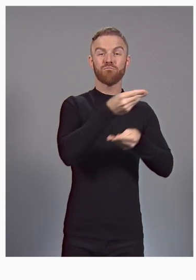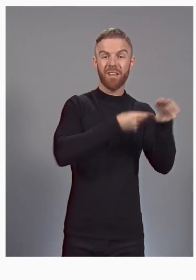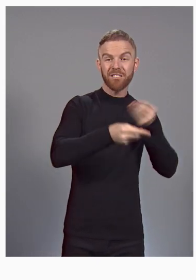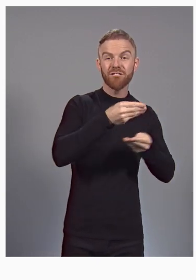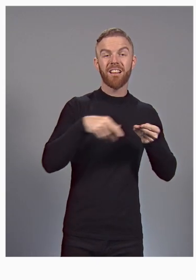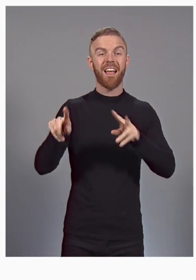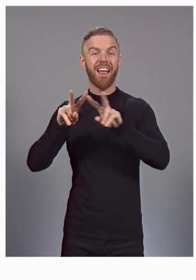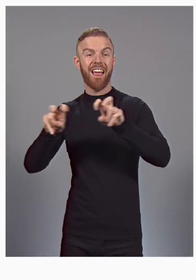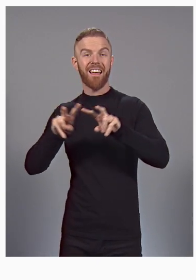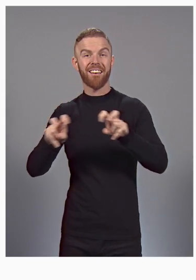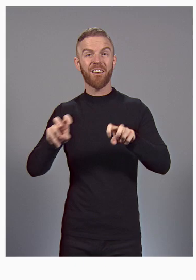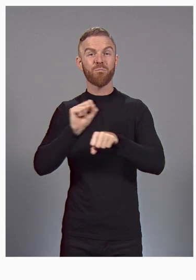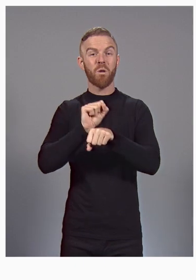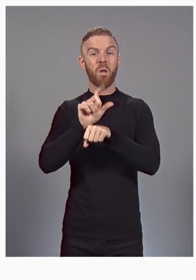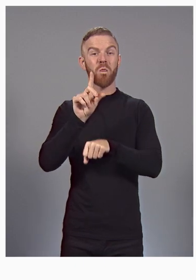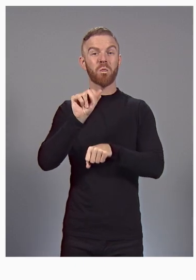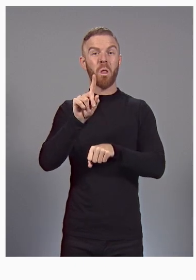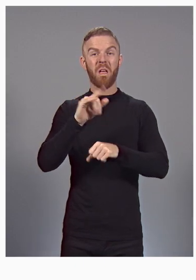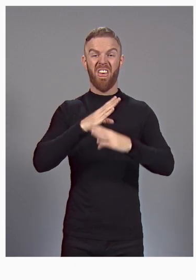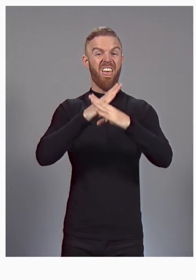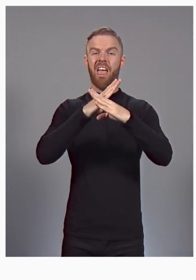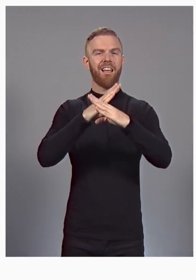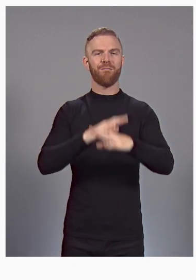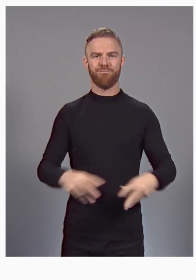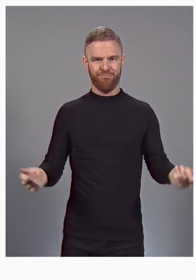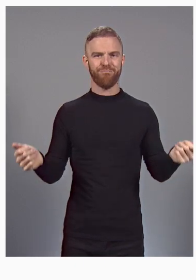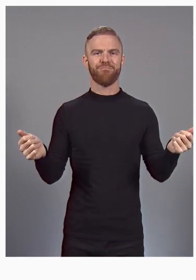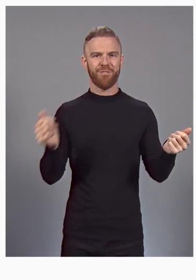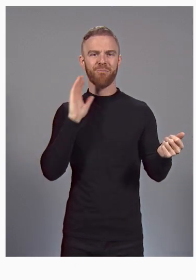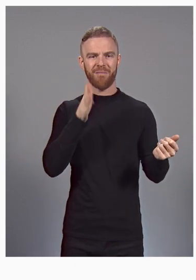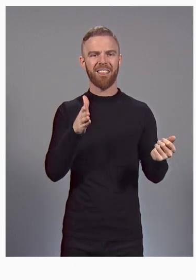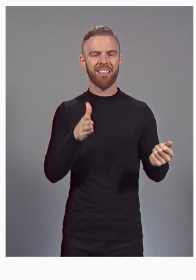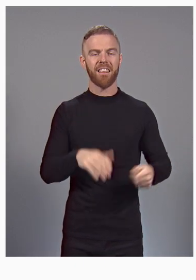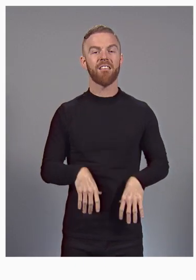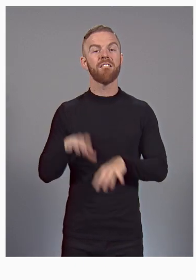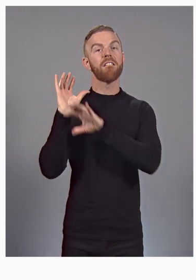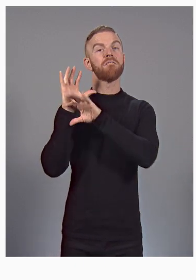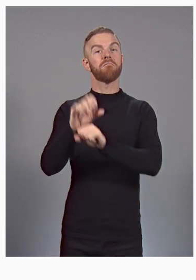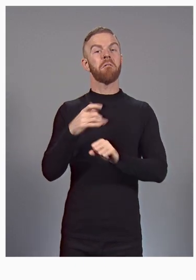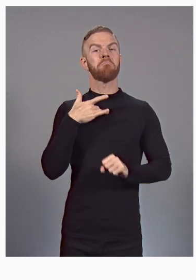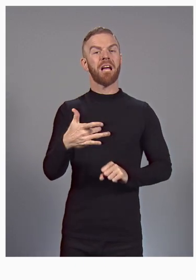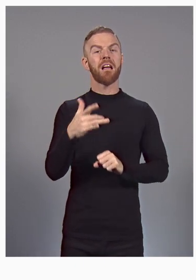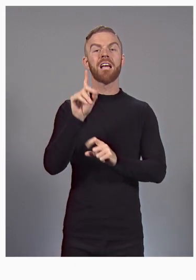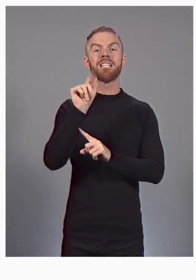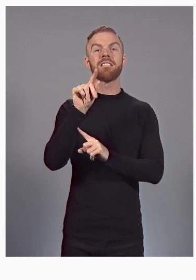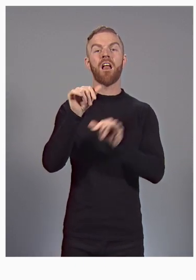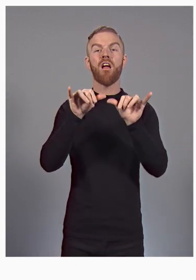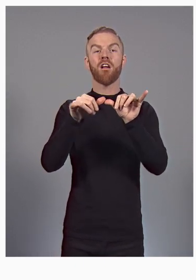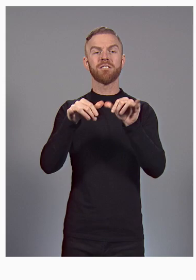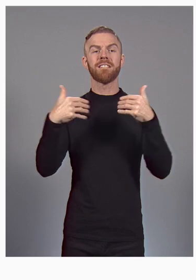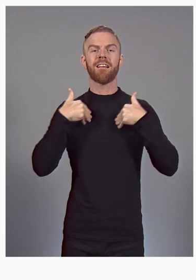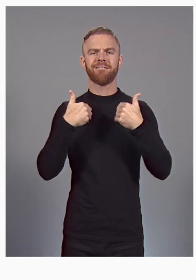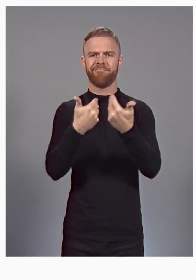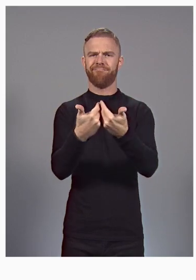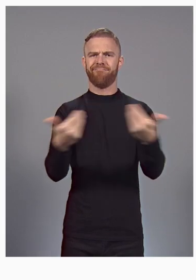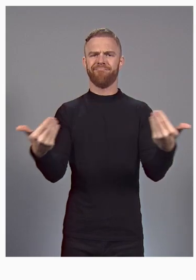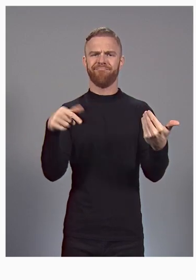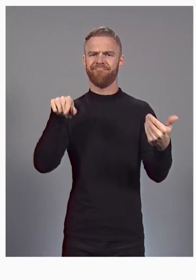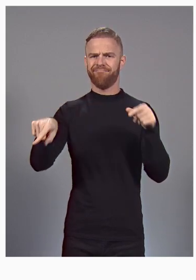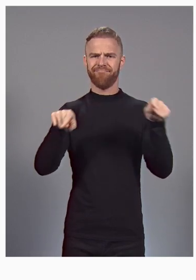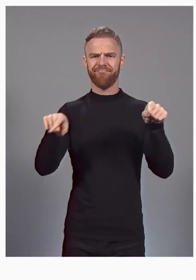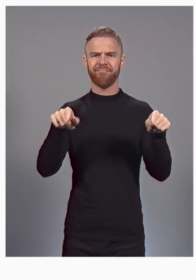analytical workloads will disappear. Traditionally, data architectures have separated these mixed workloads, and for good